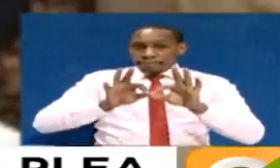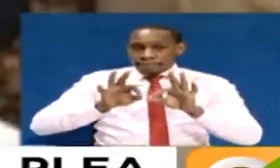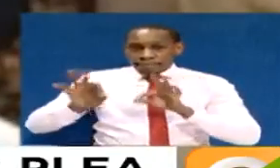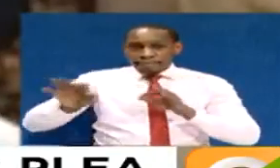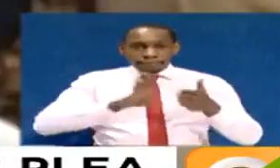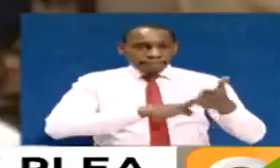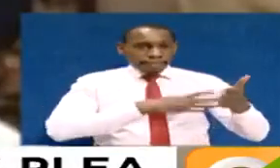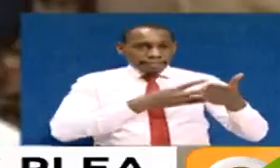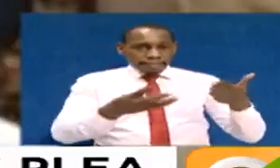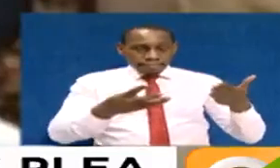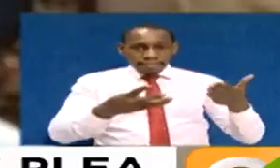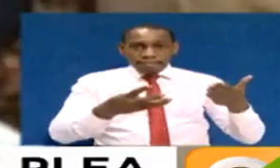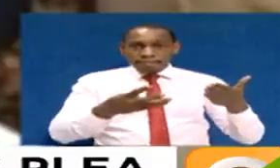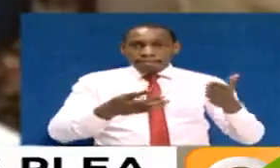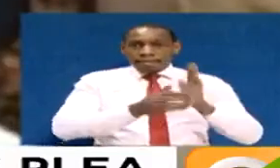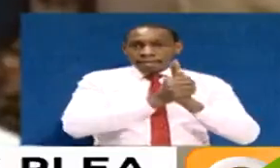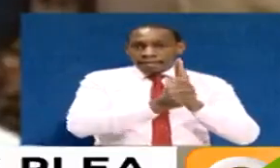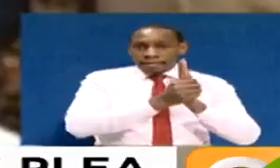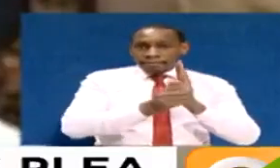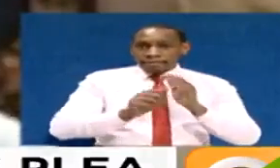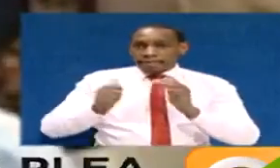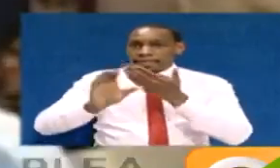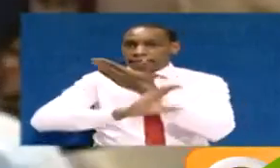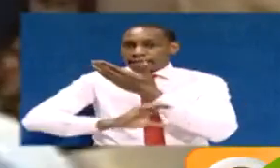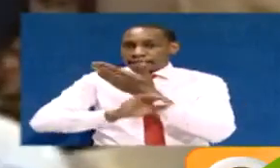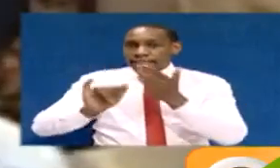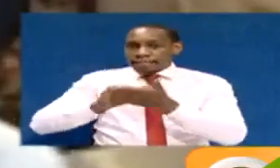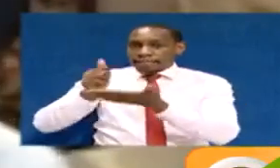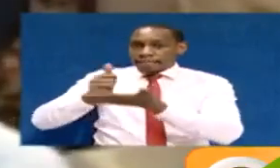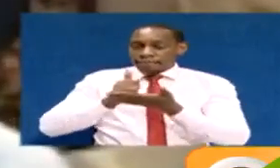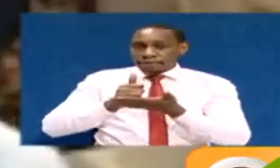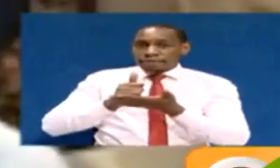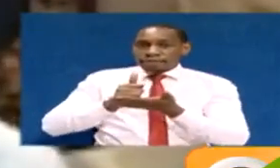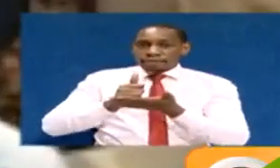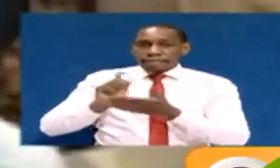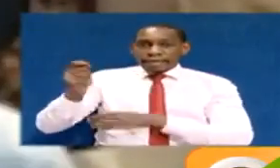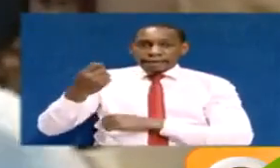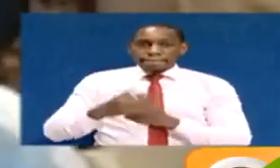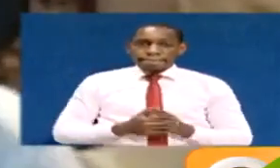network of trainers, experts throughout the countries where we intervene, notably in Kenya,